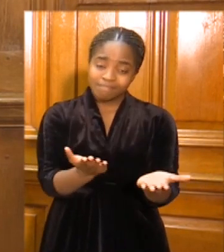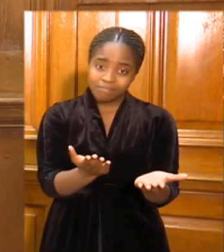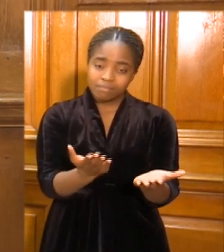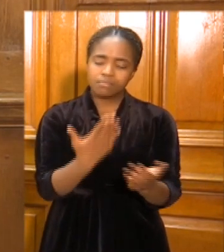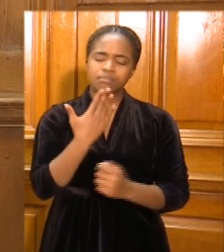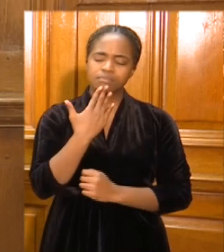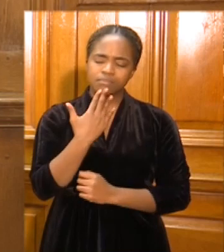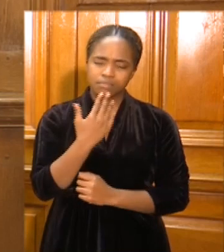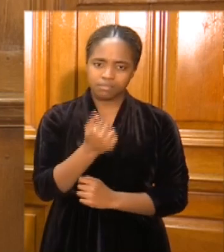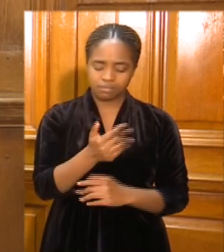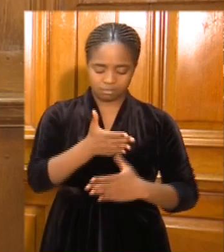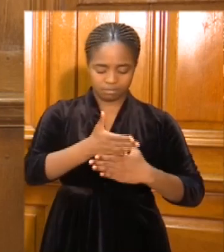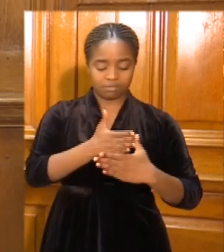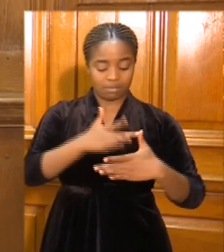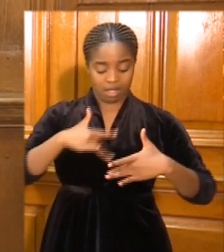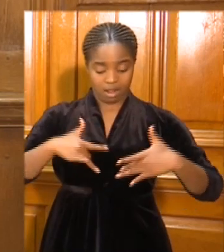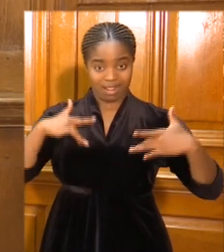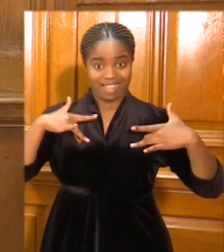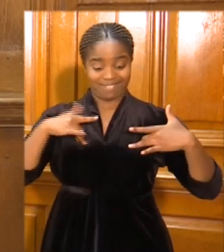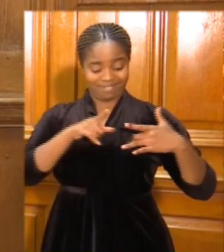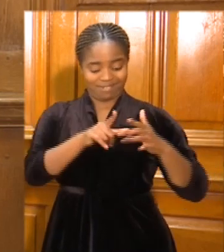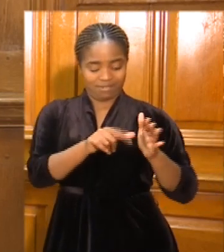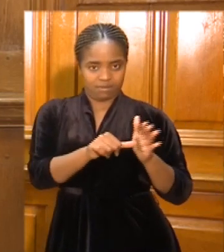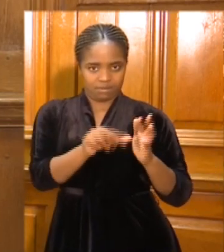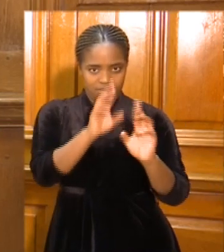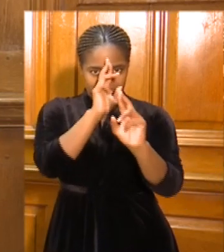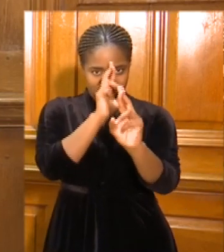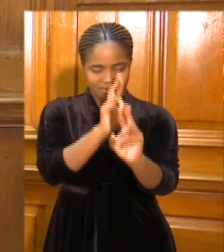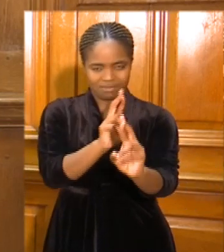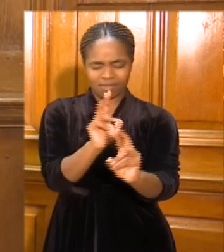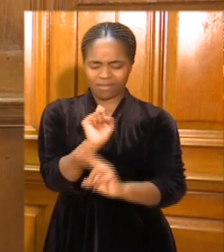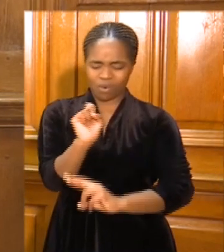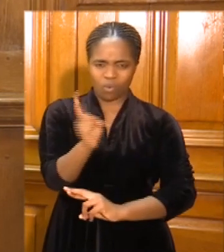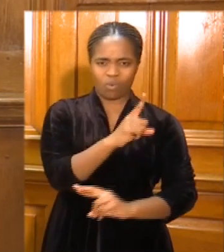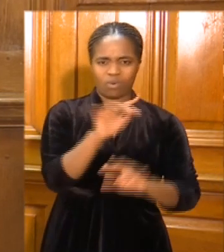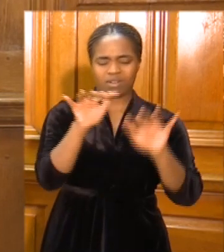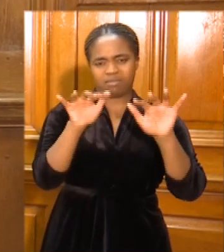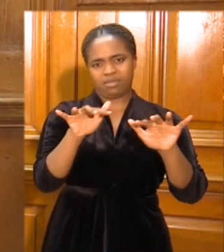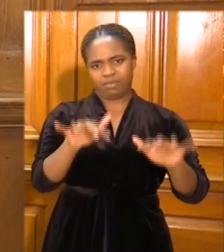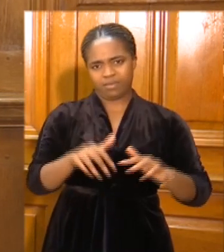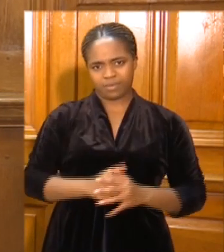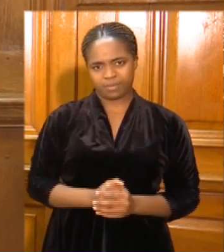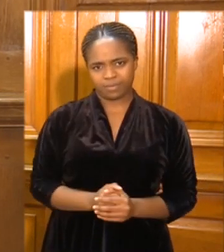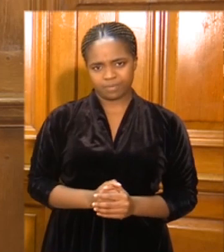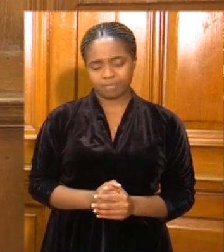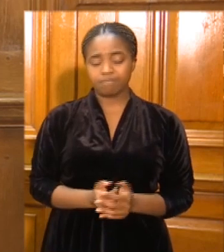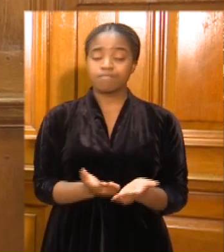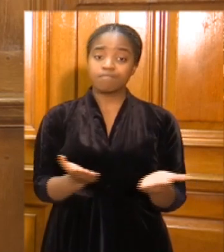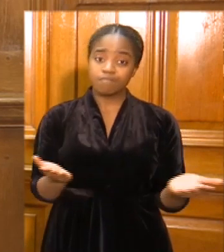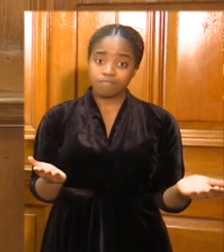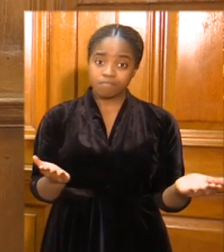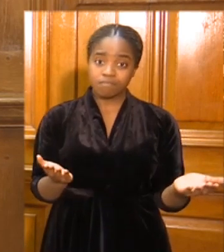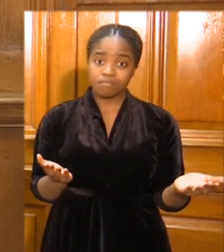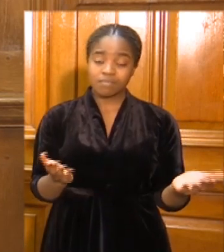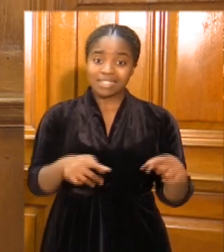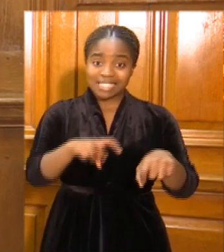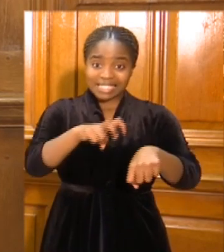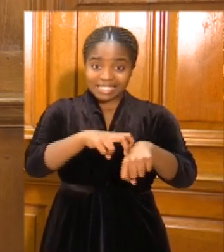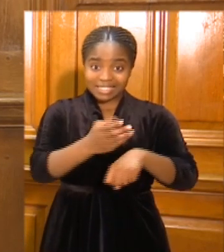the sanctity of life and the dignity of all people. We also look to you